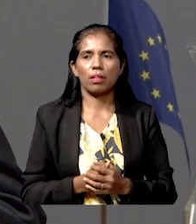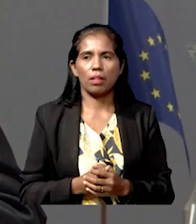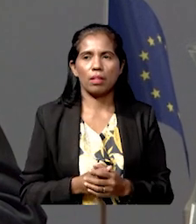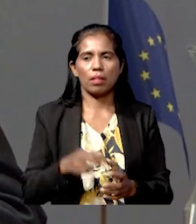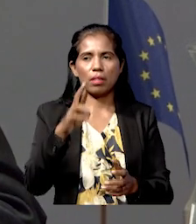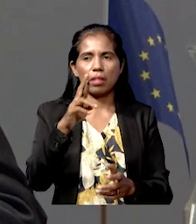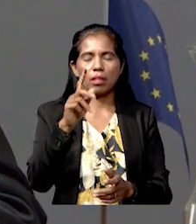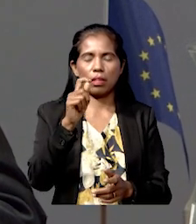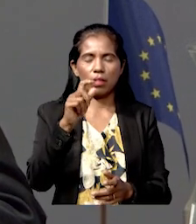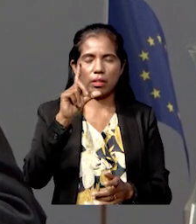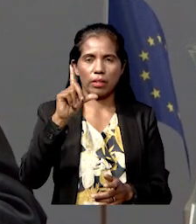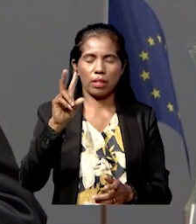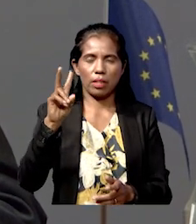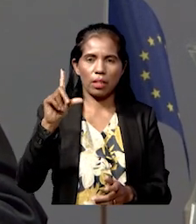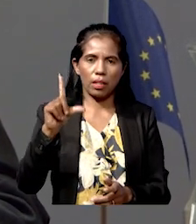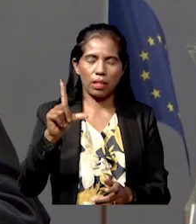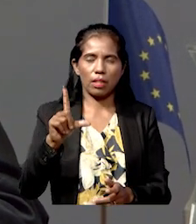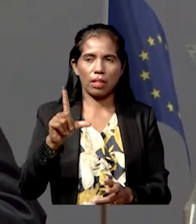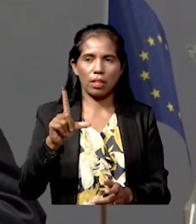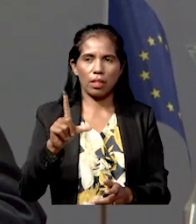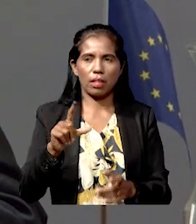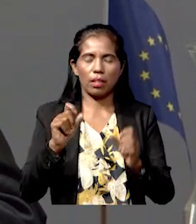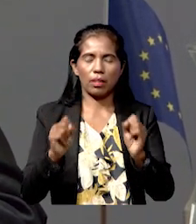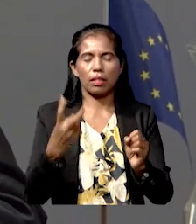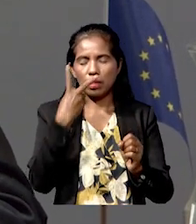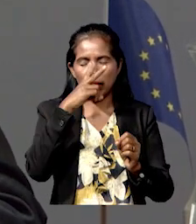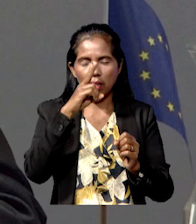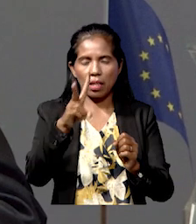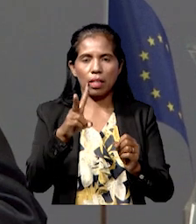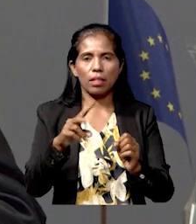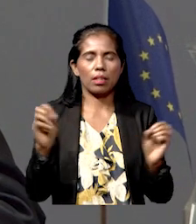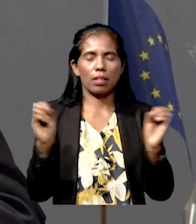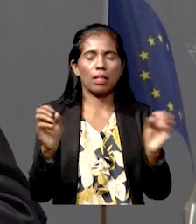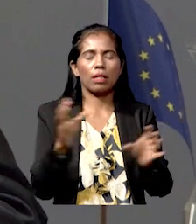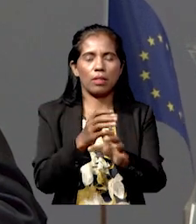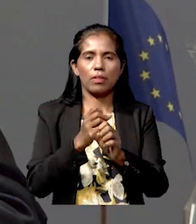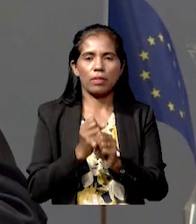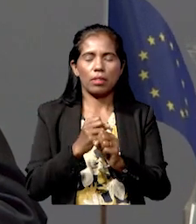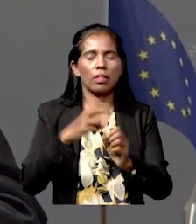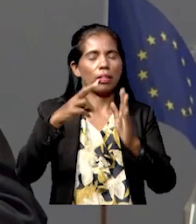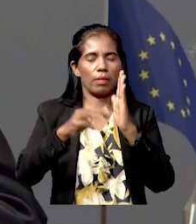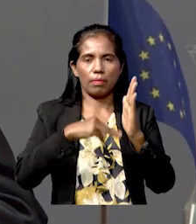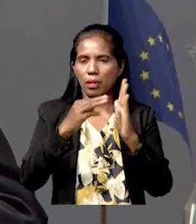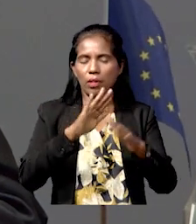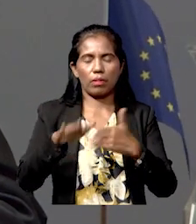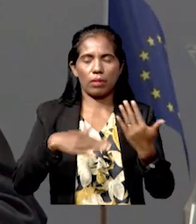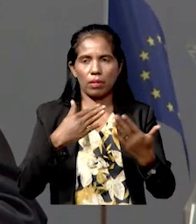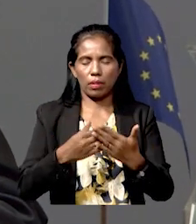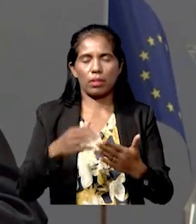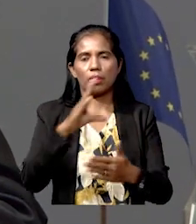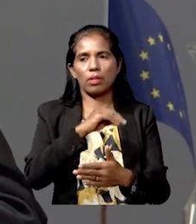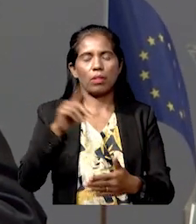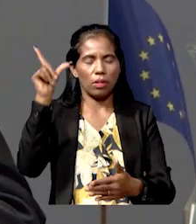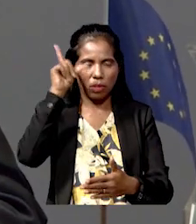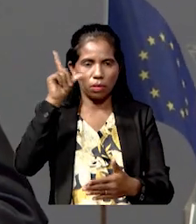RTTL TV provided equitable editorial coverage both to Francisco Guterres